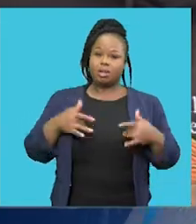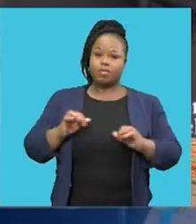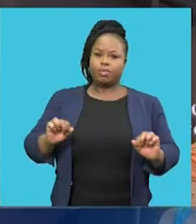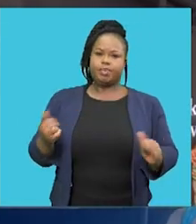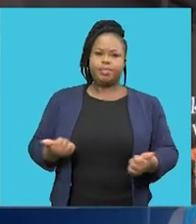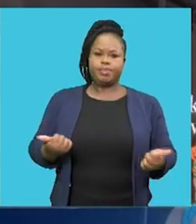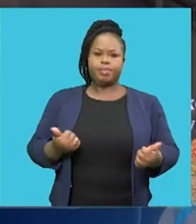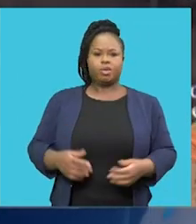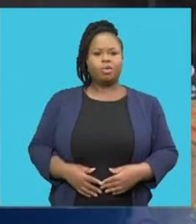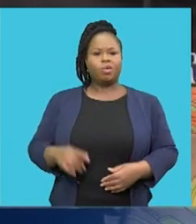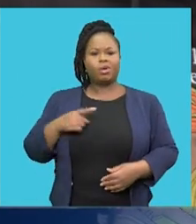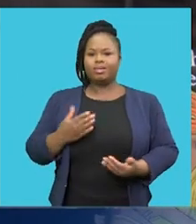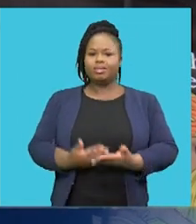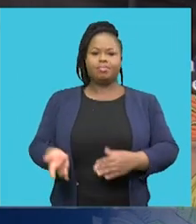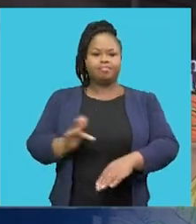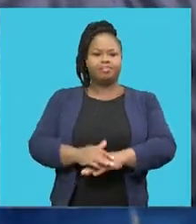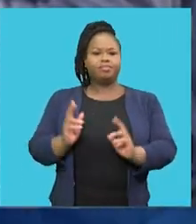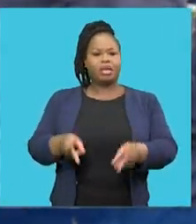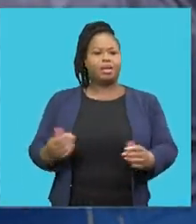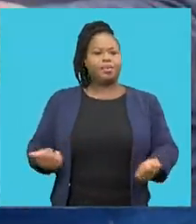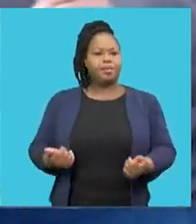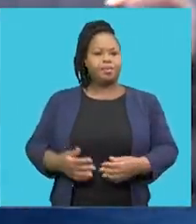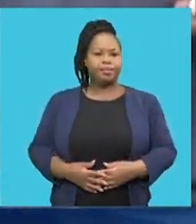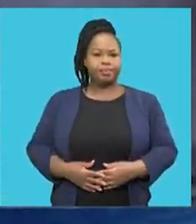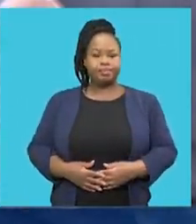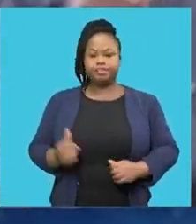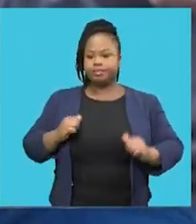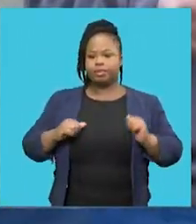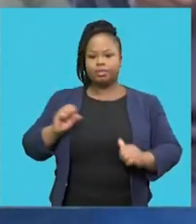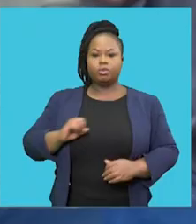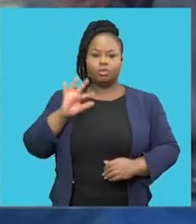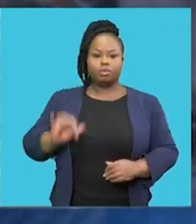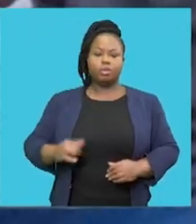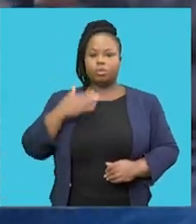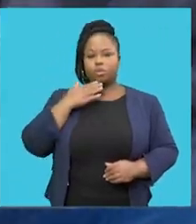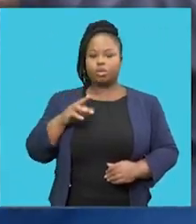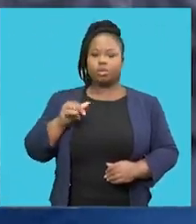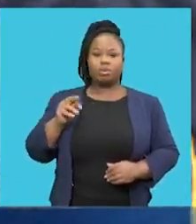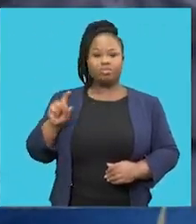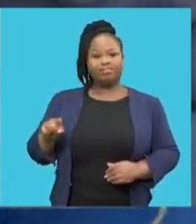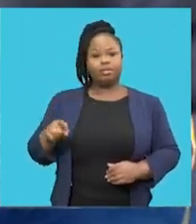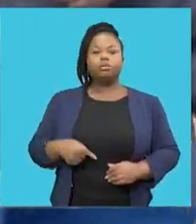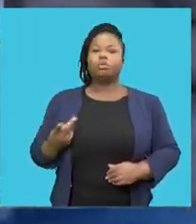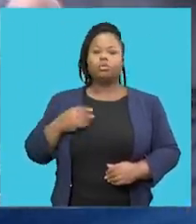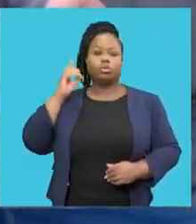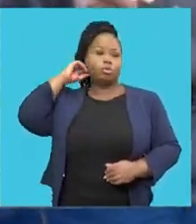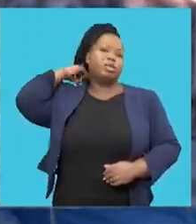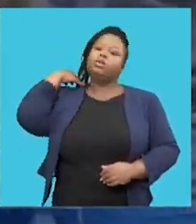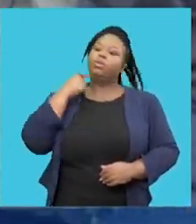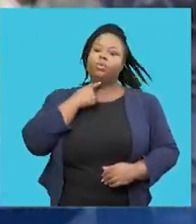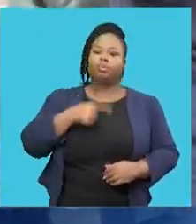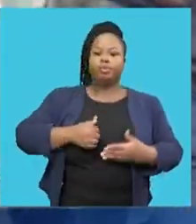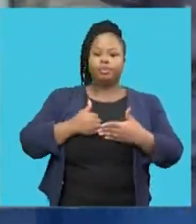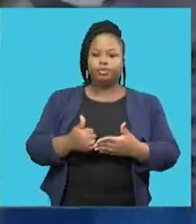esebelimele nesebefile basishiyile emhlabeni. Ilungu le-Action SA yebelihola amalungu aleli qembu akade kezolekelela